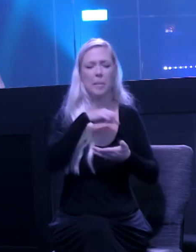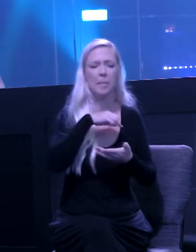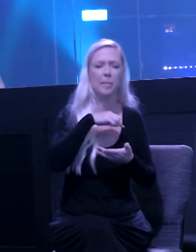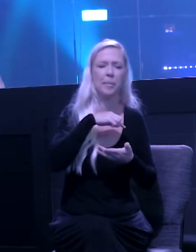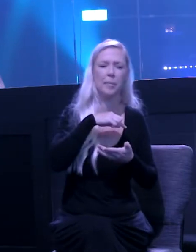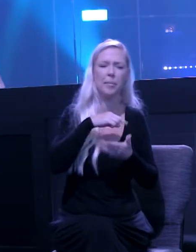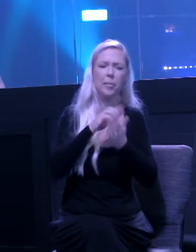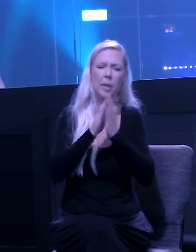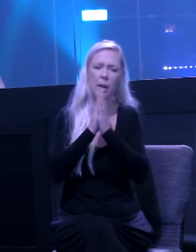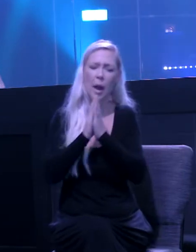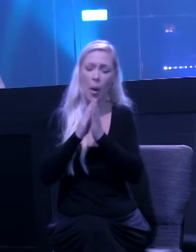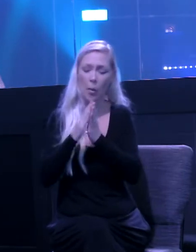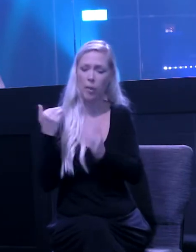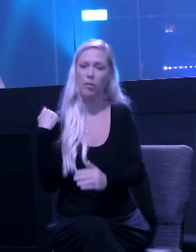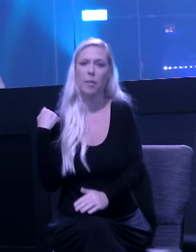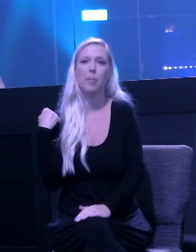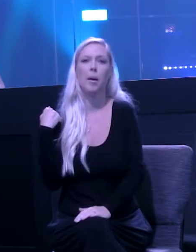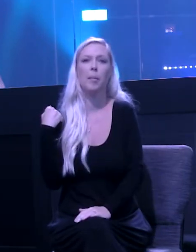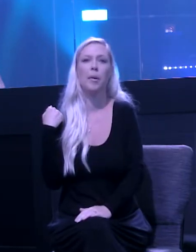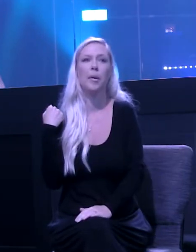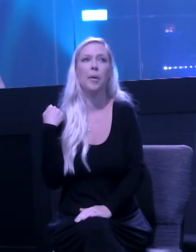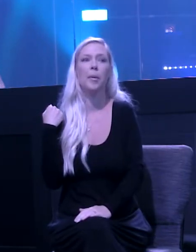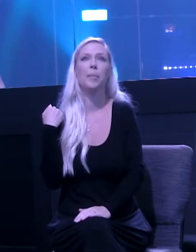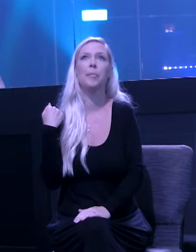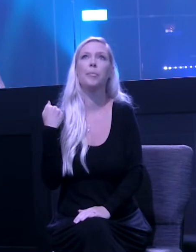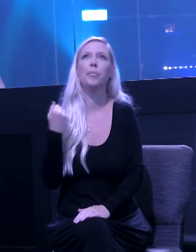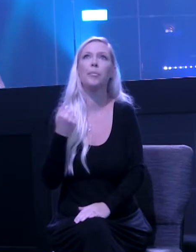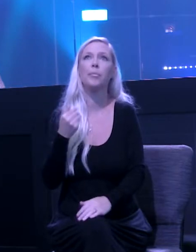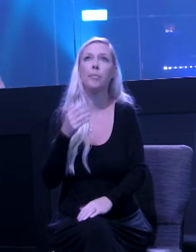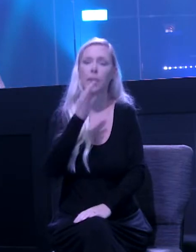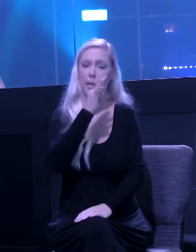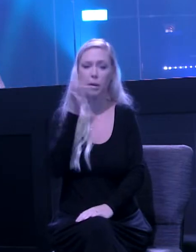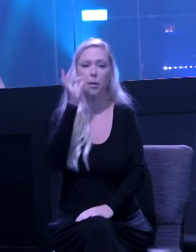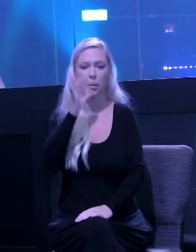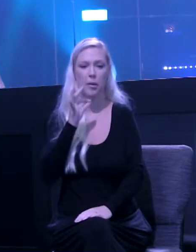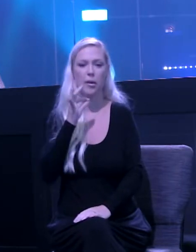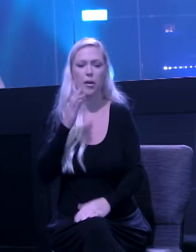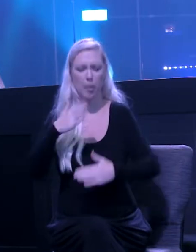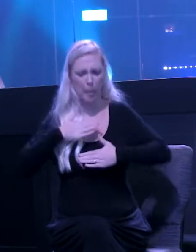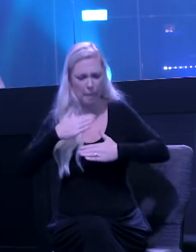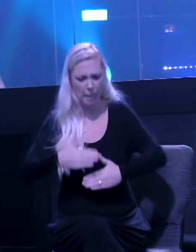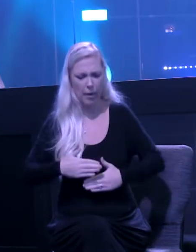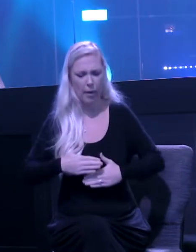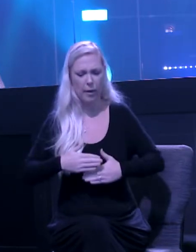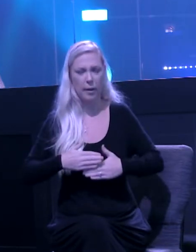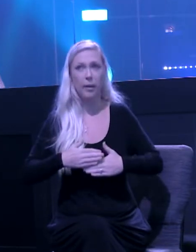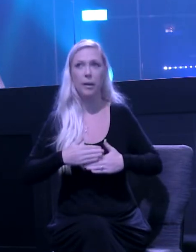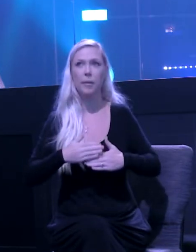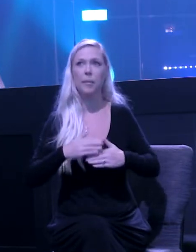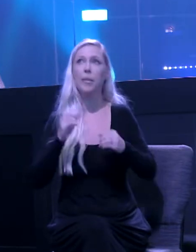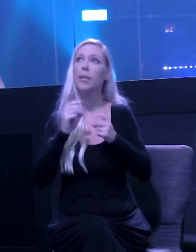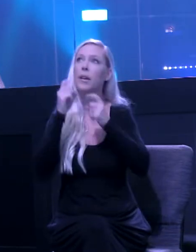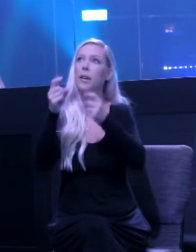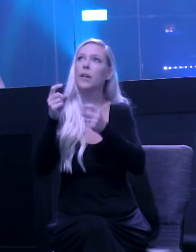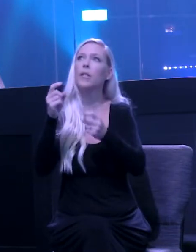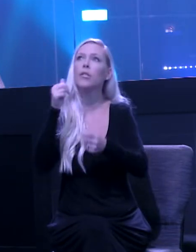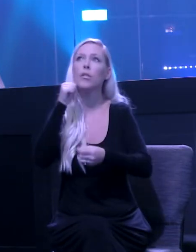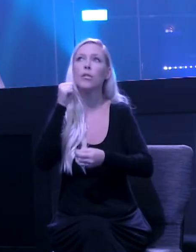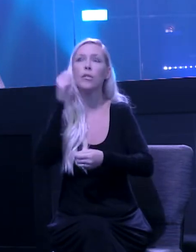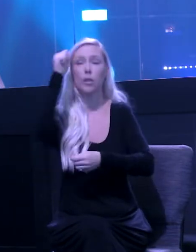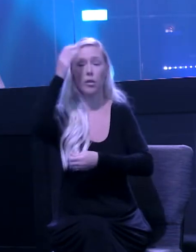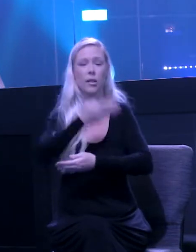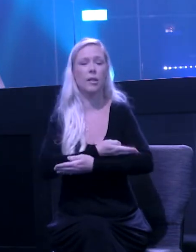We just spent some time remembering, sharing in the Lord's Supper, communion. the gift of your son Jesus and